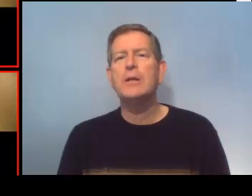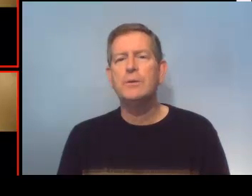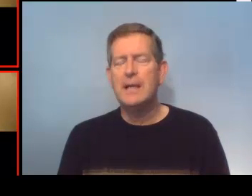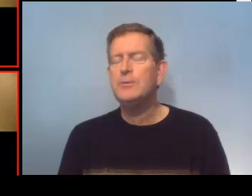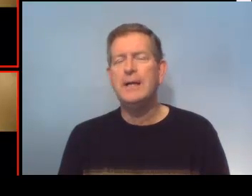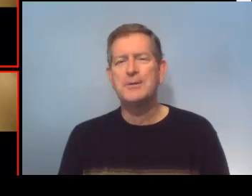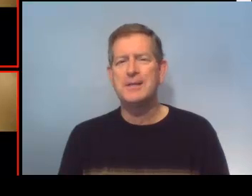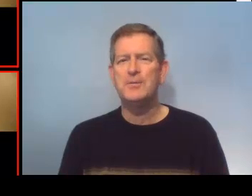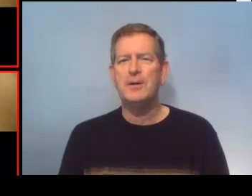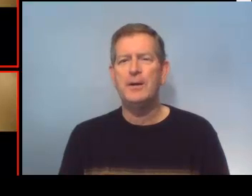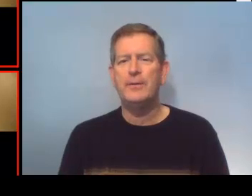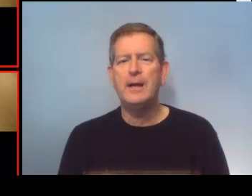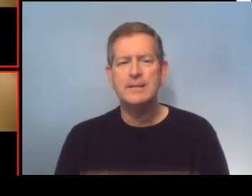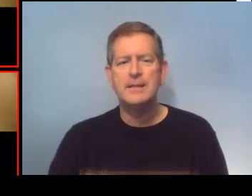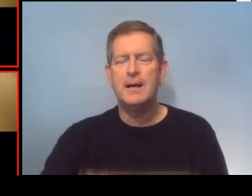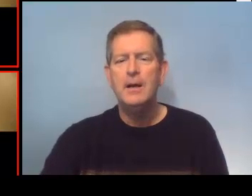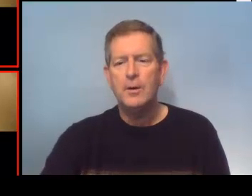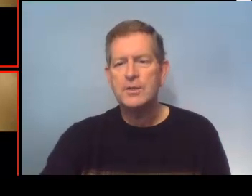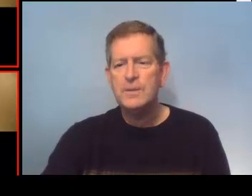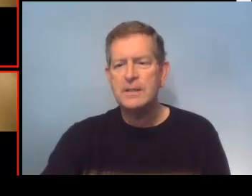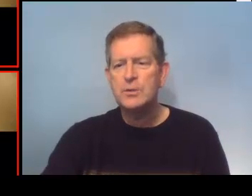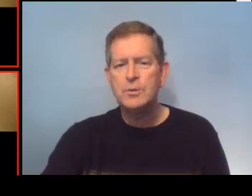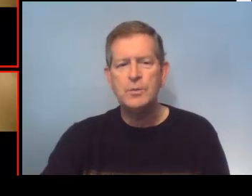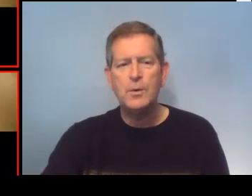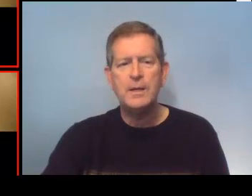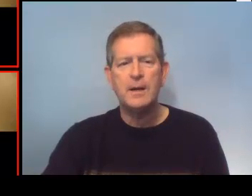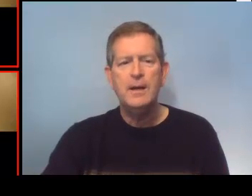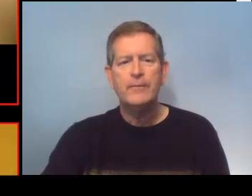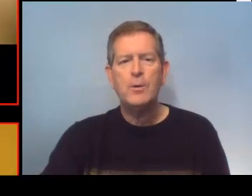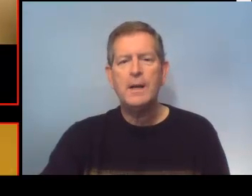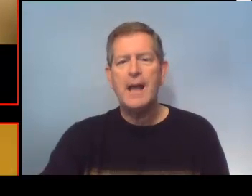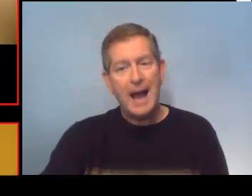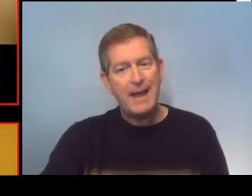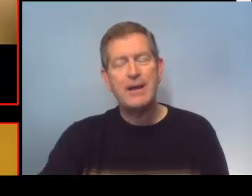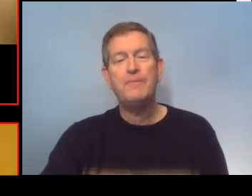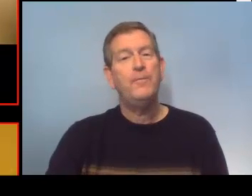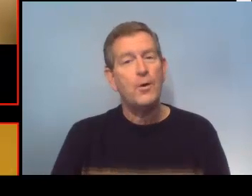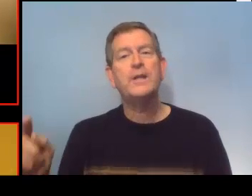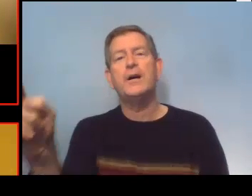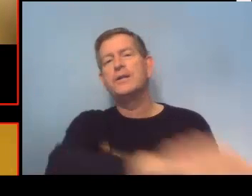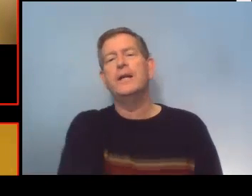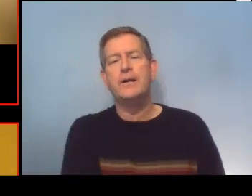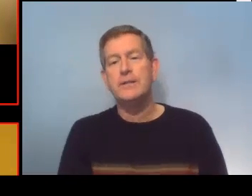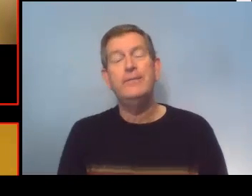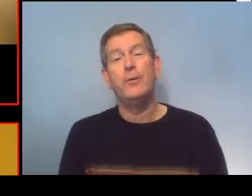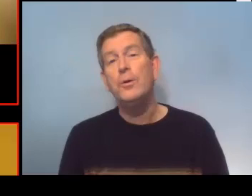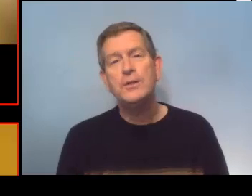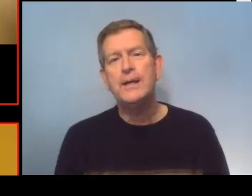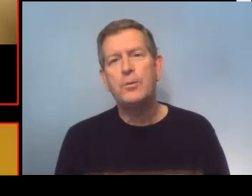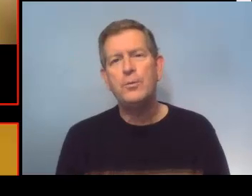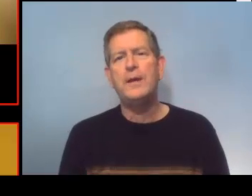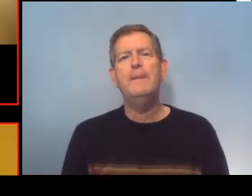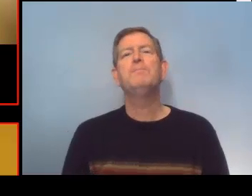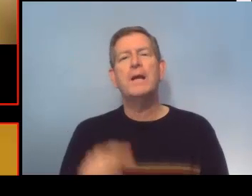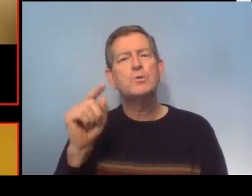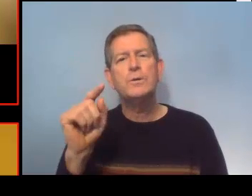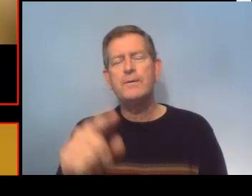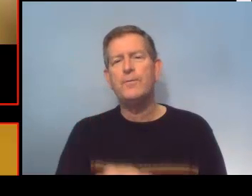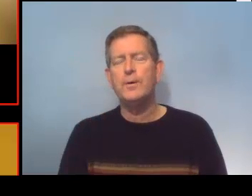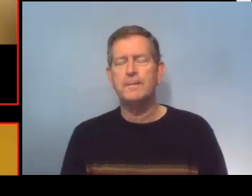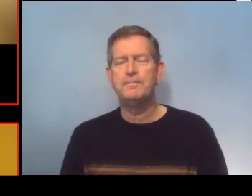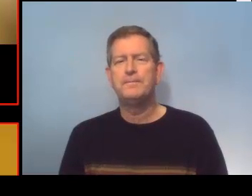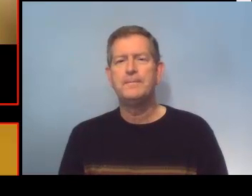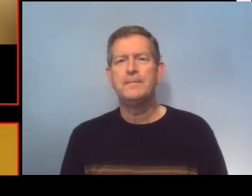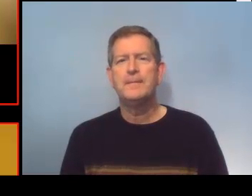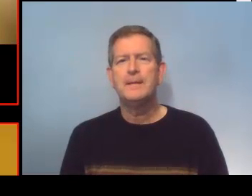une calculatrice. Voilà, c'est ça. Ensuite, let's do 2 more here. Very quickly, I've got 4 calculators. Even though it looks like 3, it's